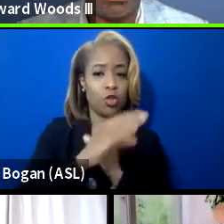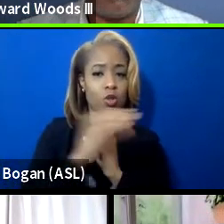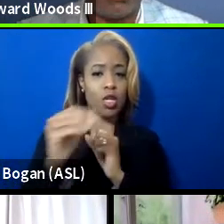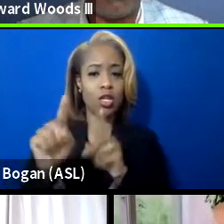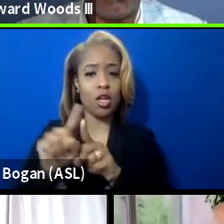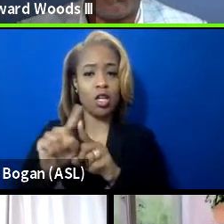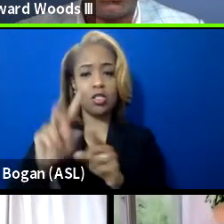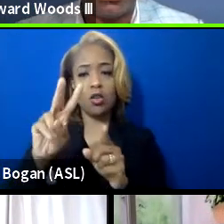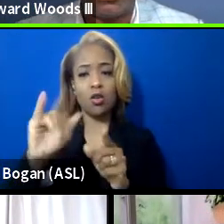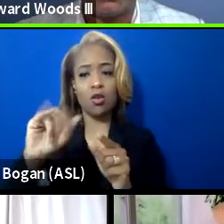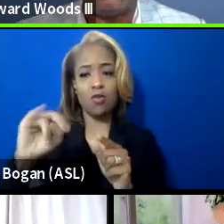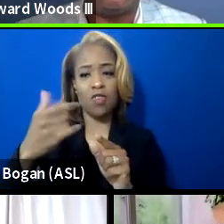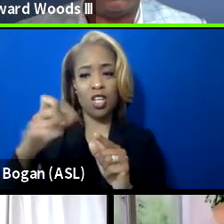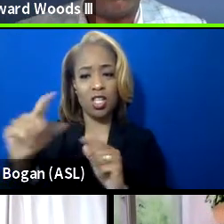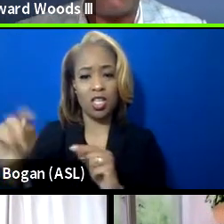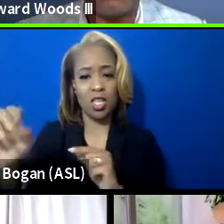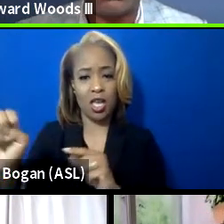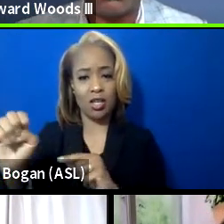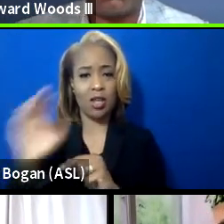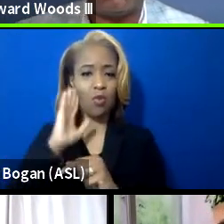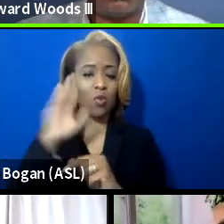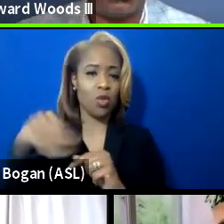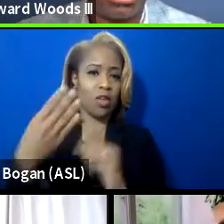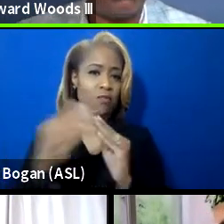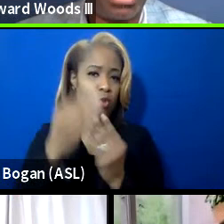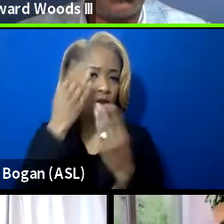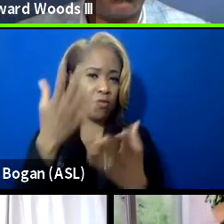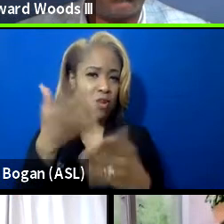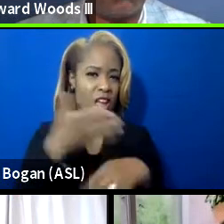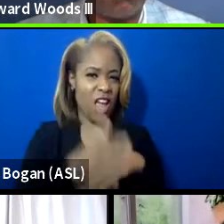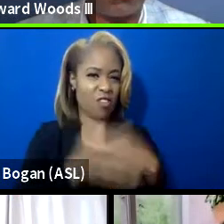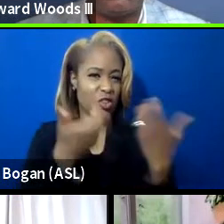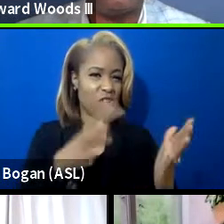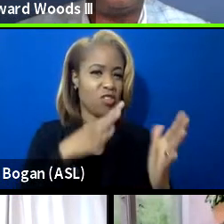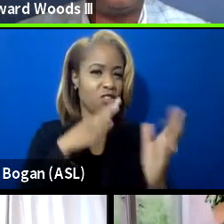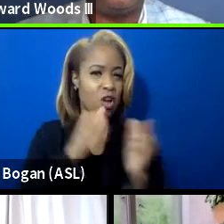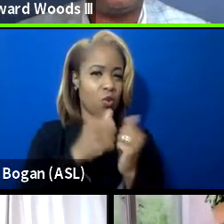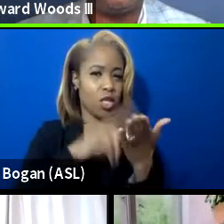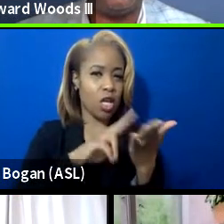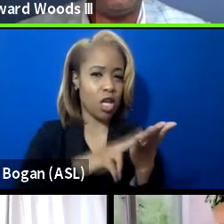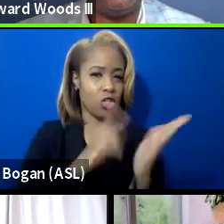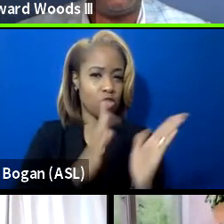And I'll provide more information to you after I talk to the contractor tomorrow.